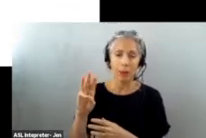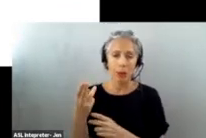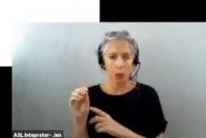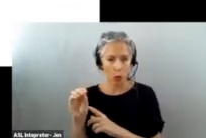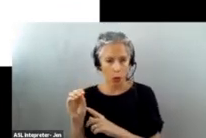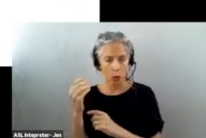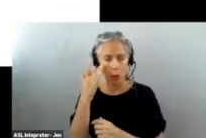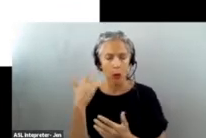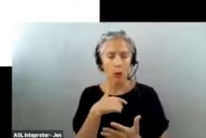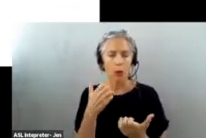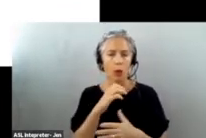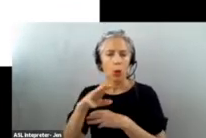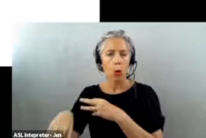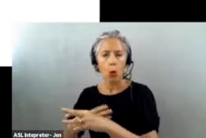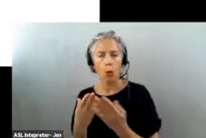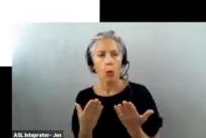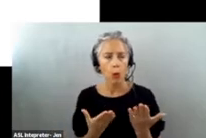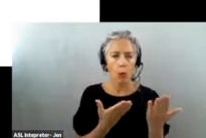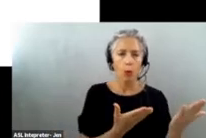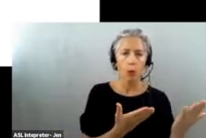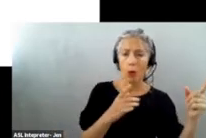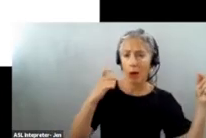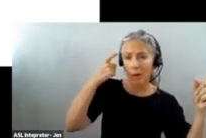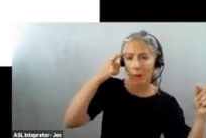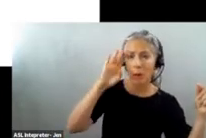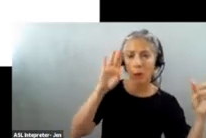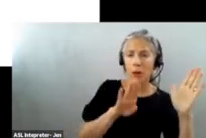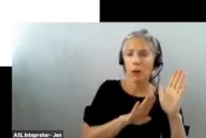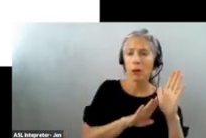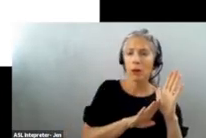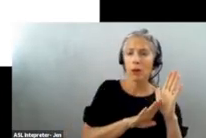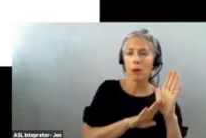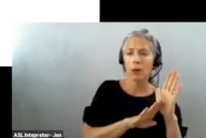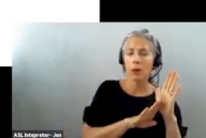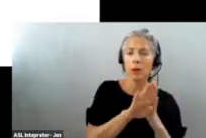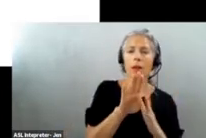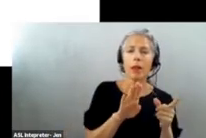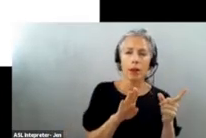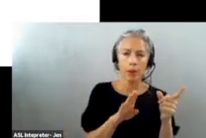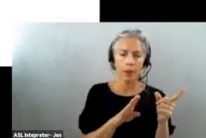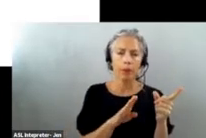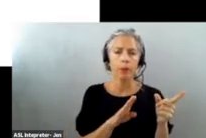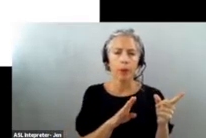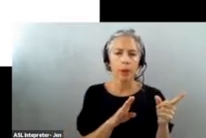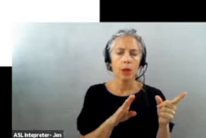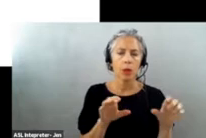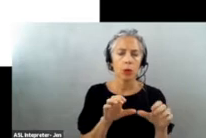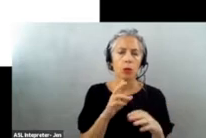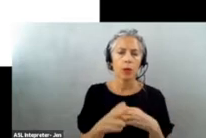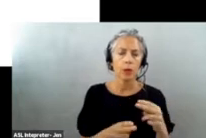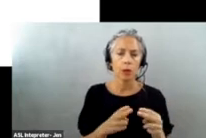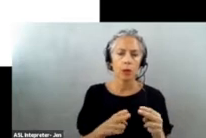global recommendations so governments can develop strategic national plans for universal